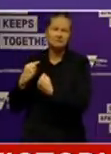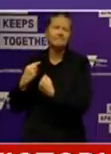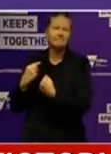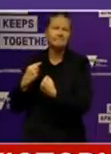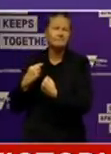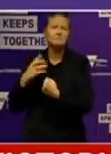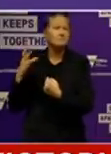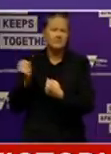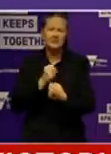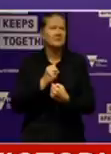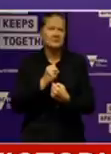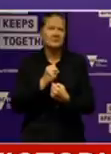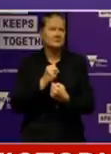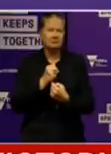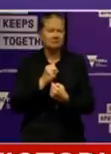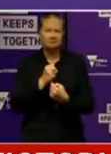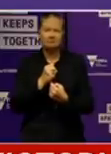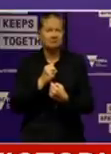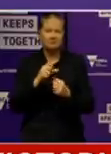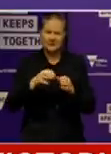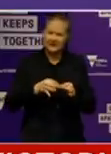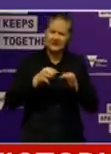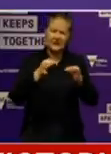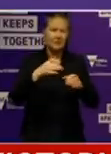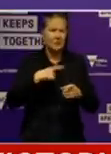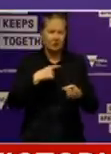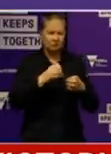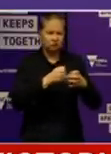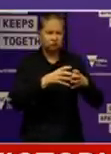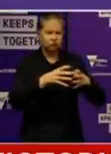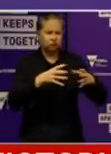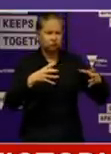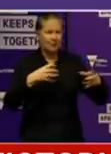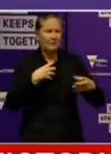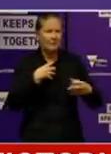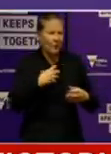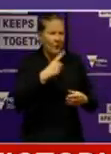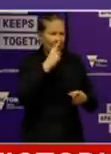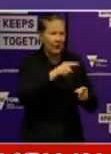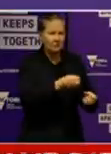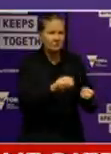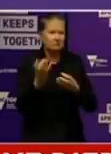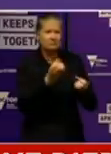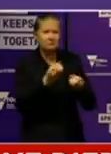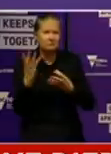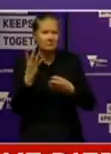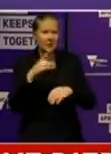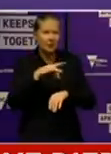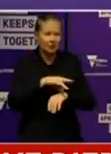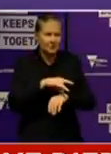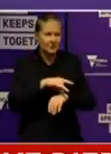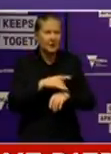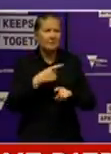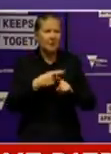to see rising case numbers, increasing numbers of people being hospitalised, and sadly also increasing